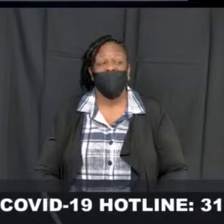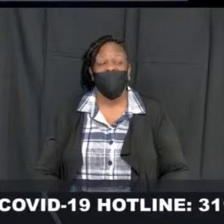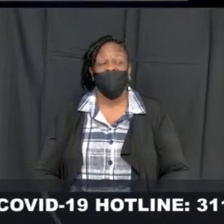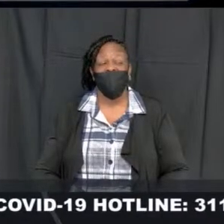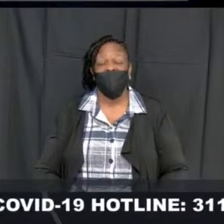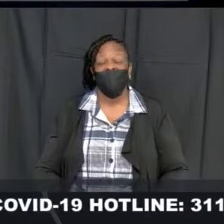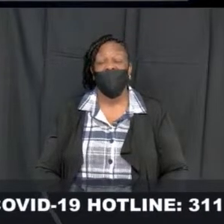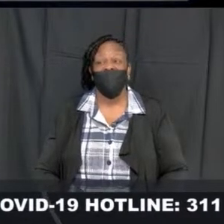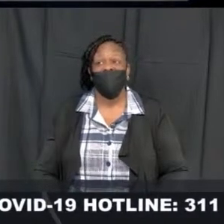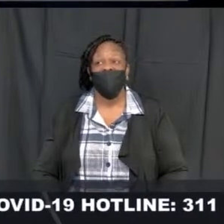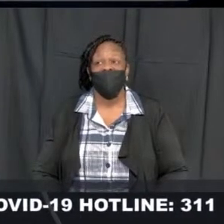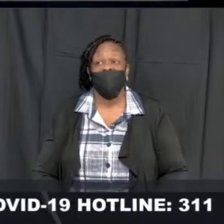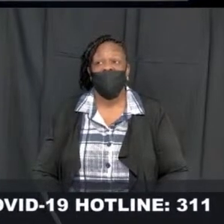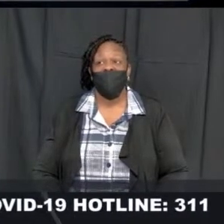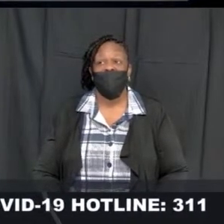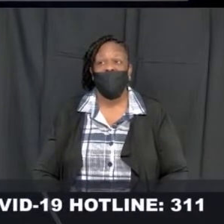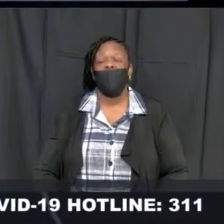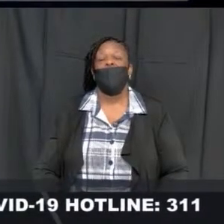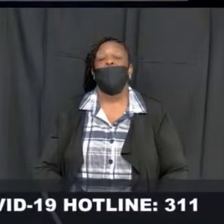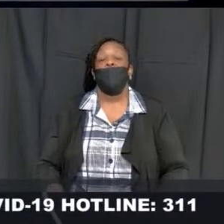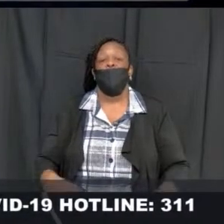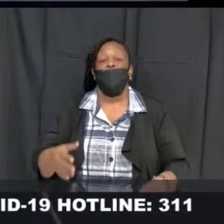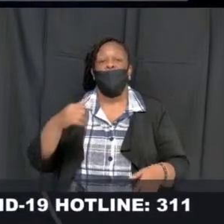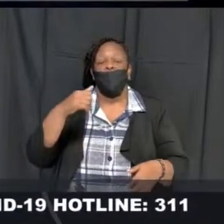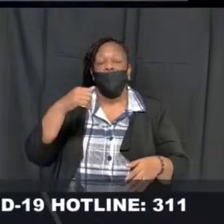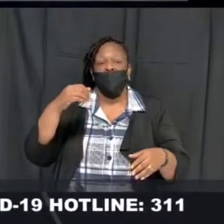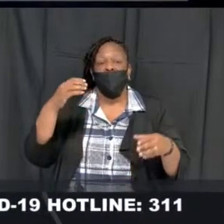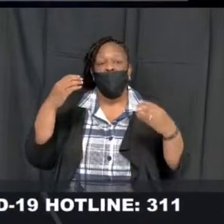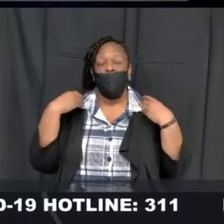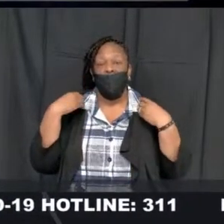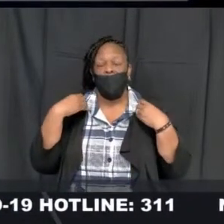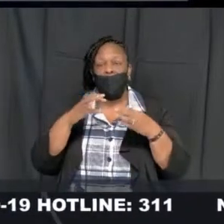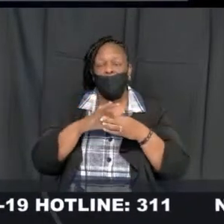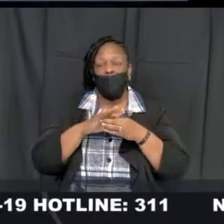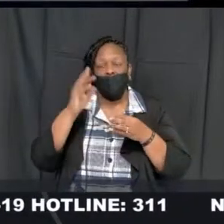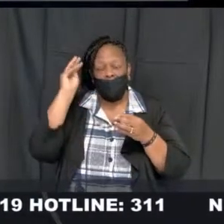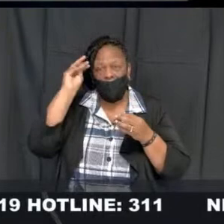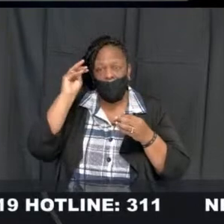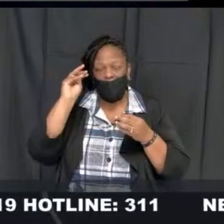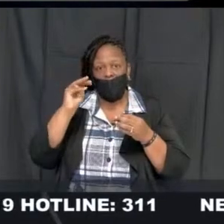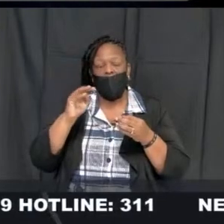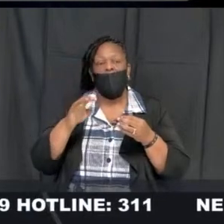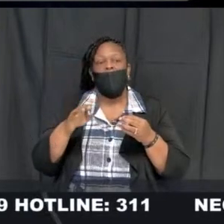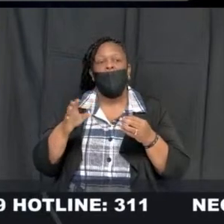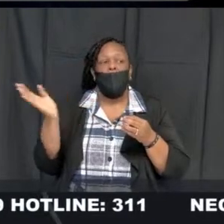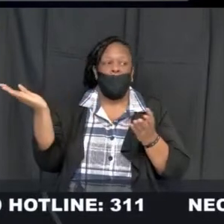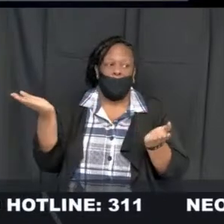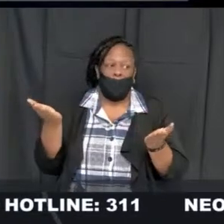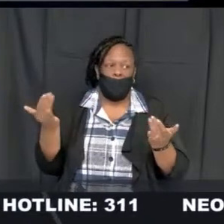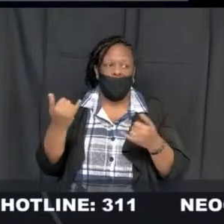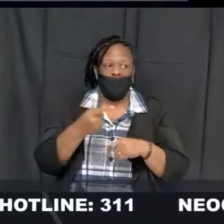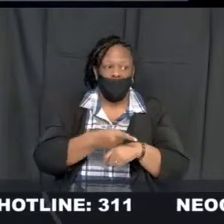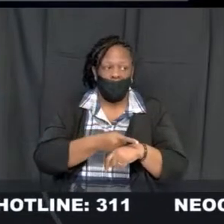a bulwark of support here at the NEOC with respect to